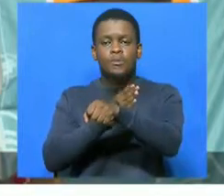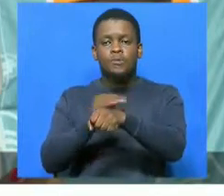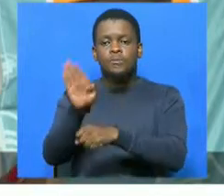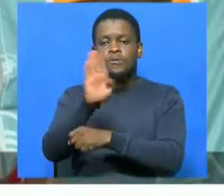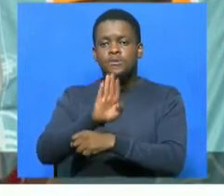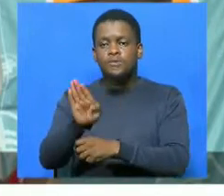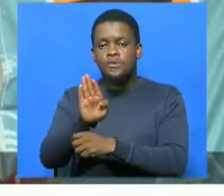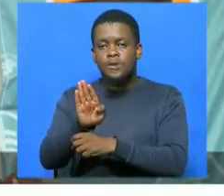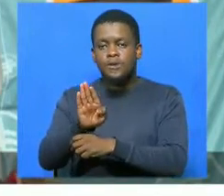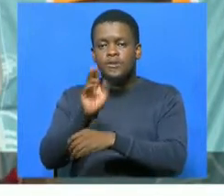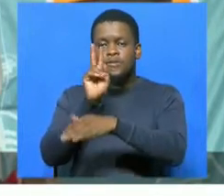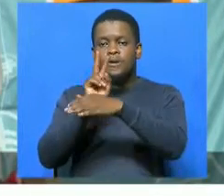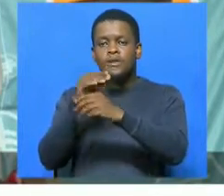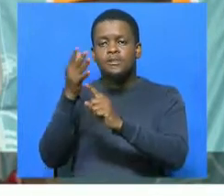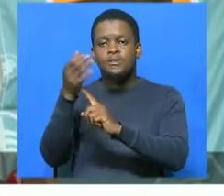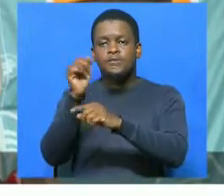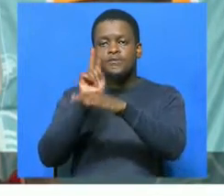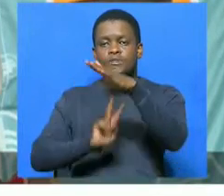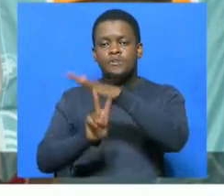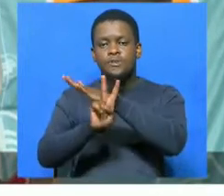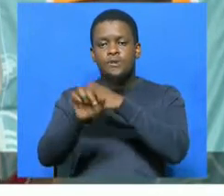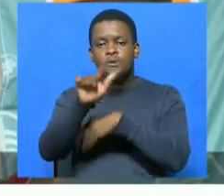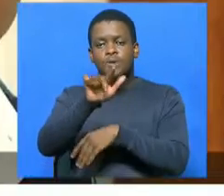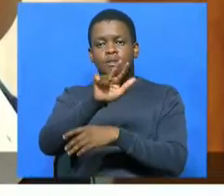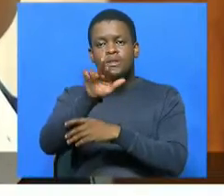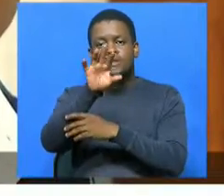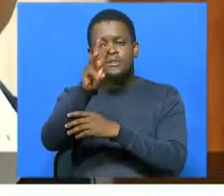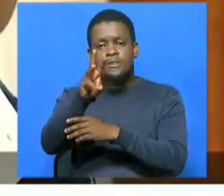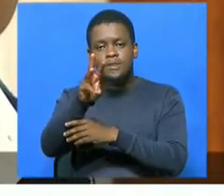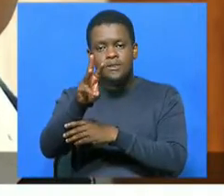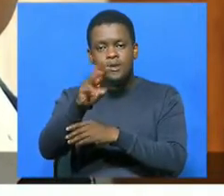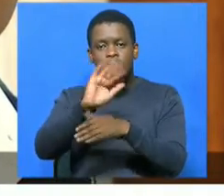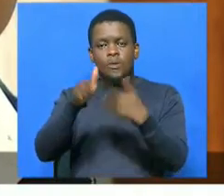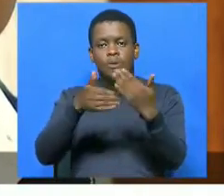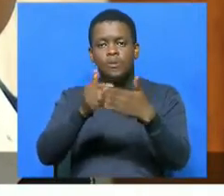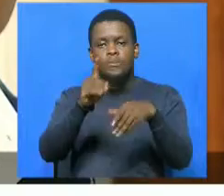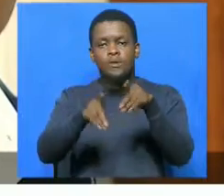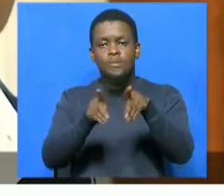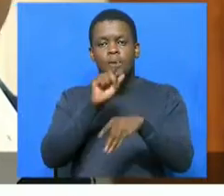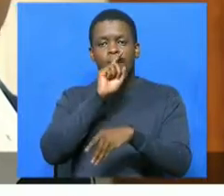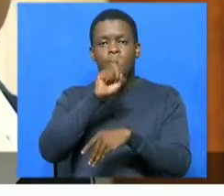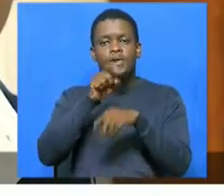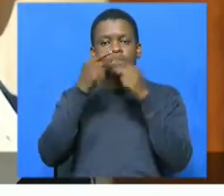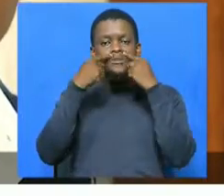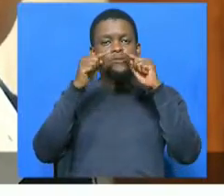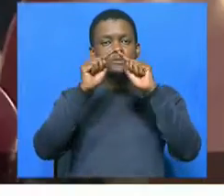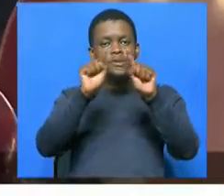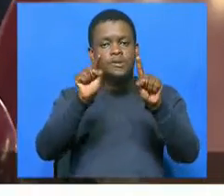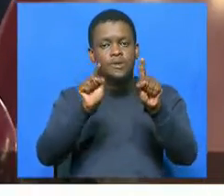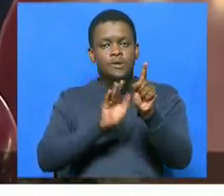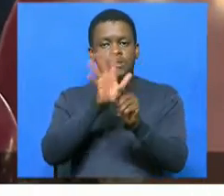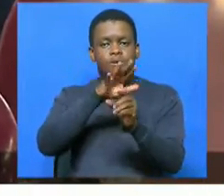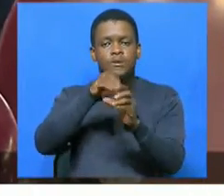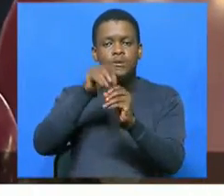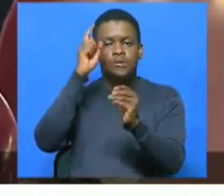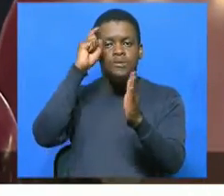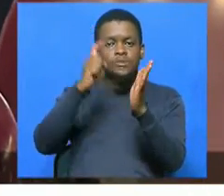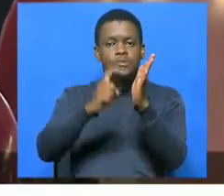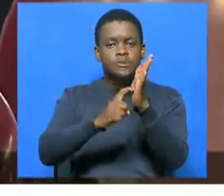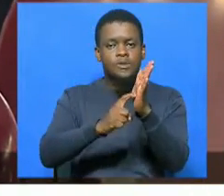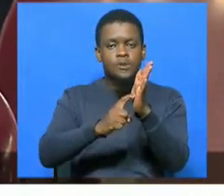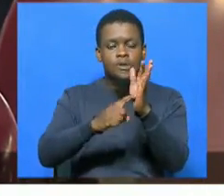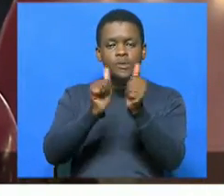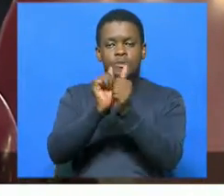Vision 2036 of achieving a prosperity of all, including the realization of the